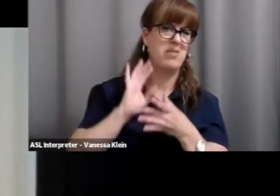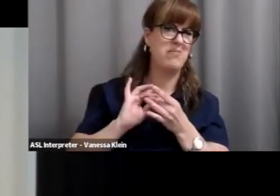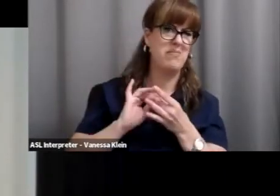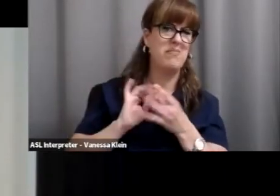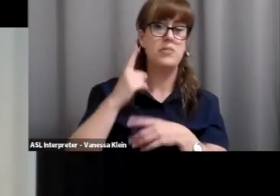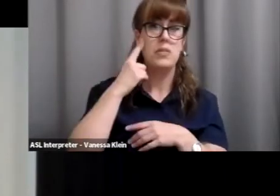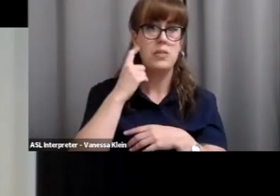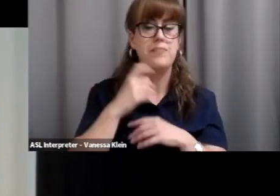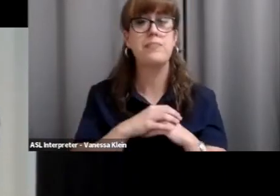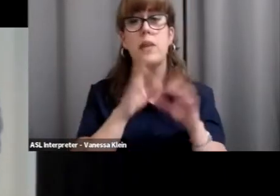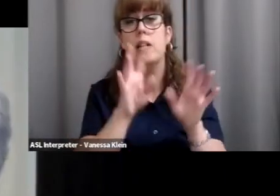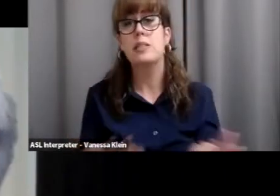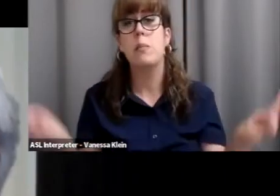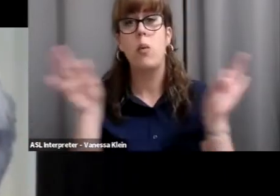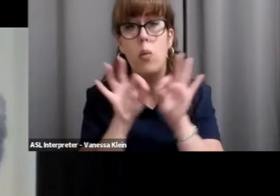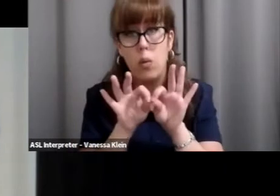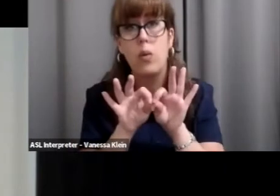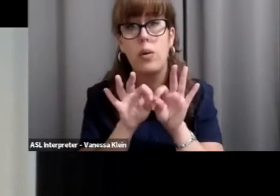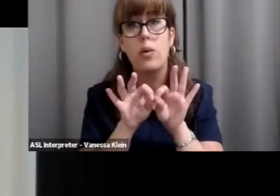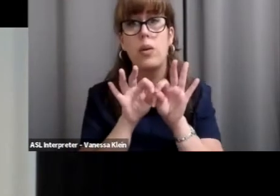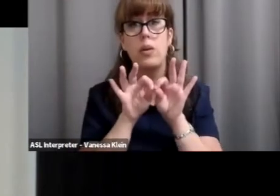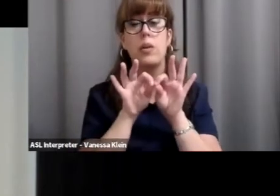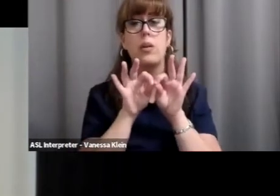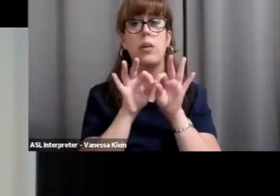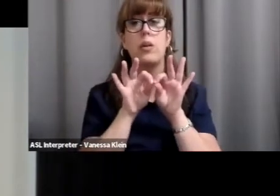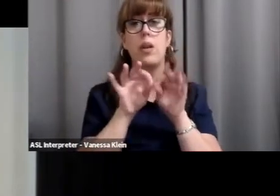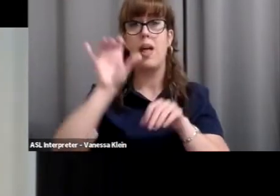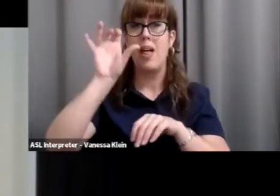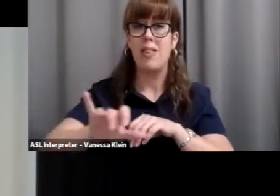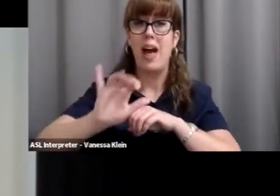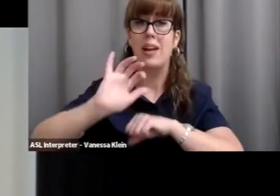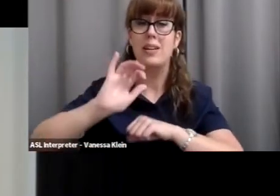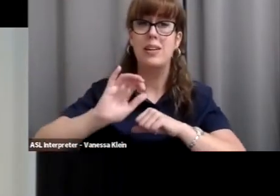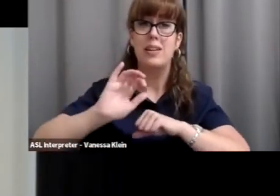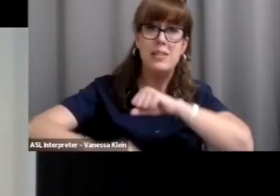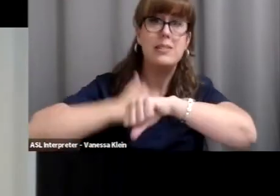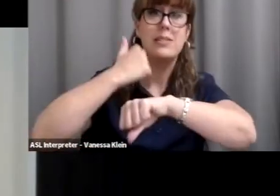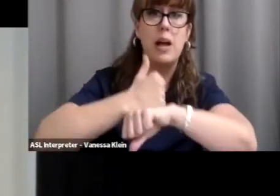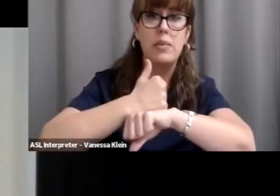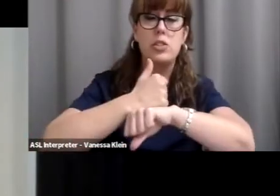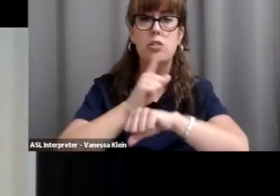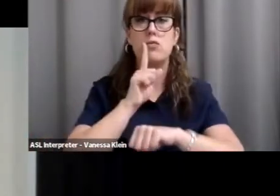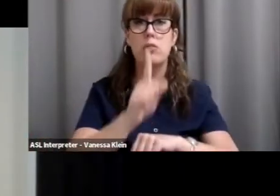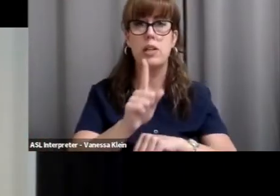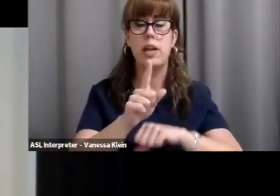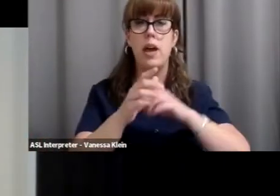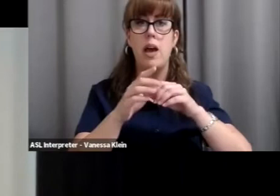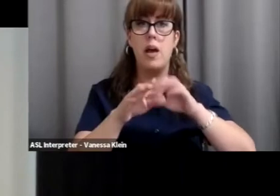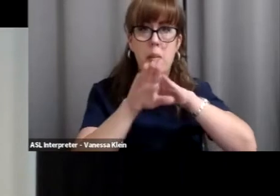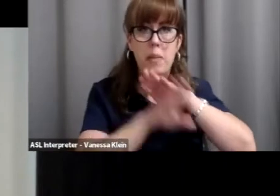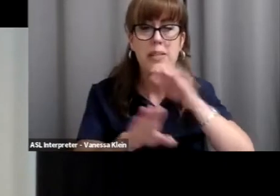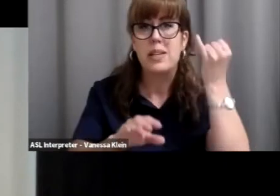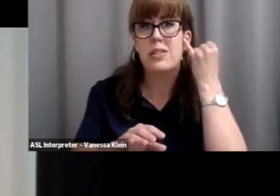really important that this then creates a baseline to measure change and also initiate dialogue